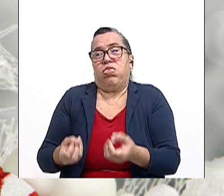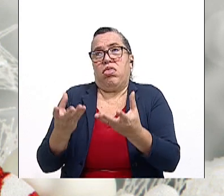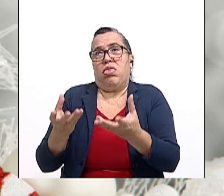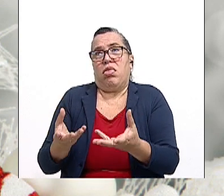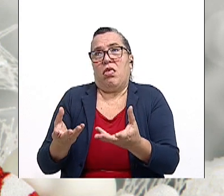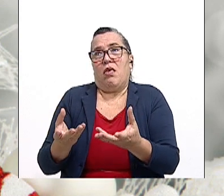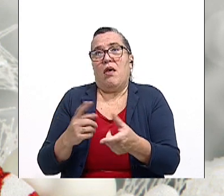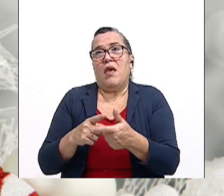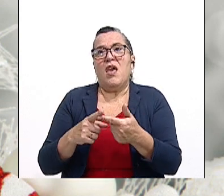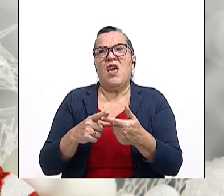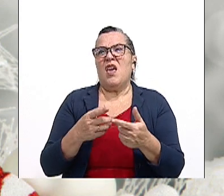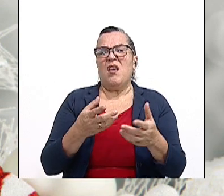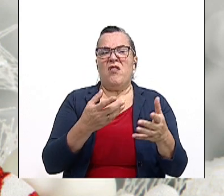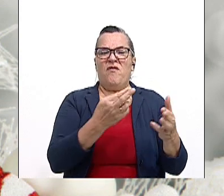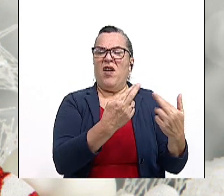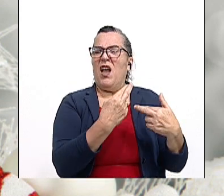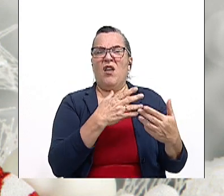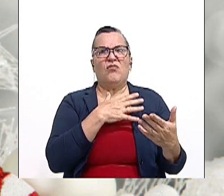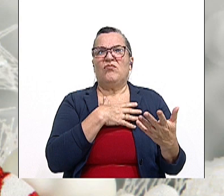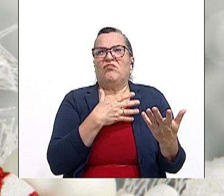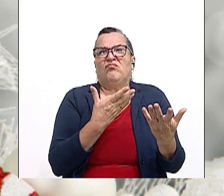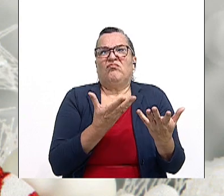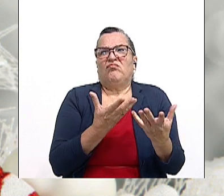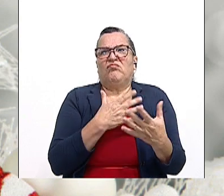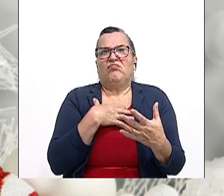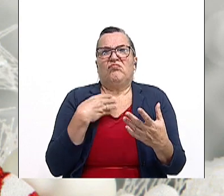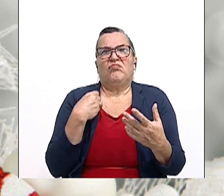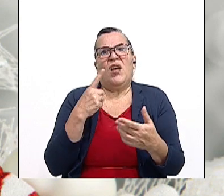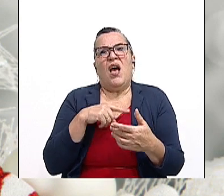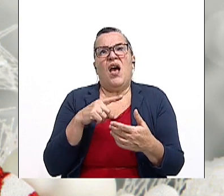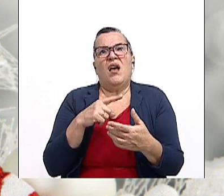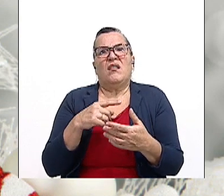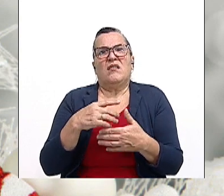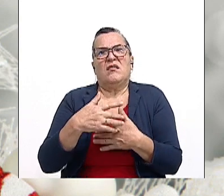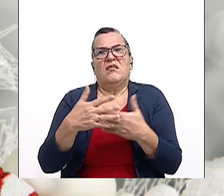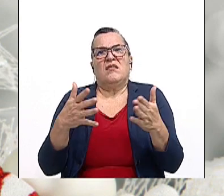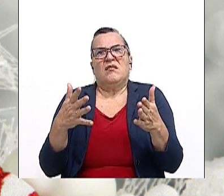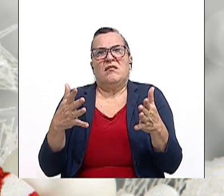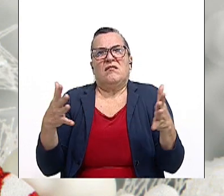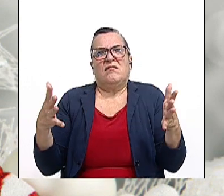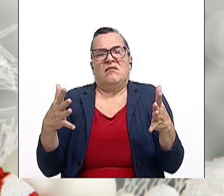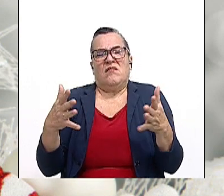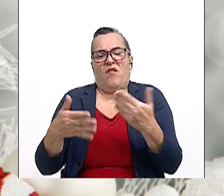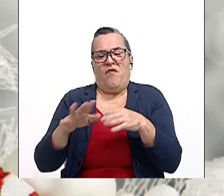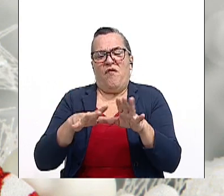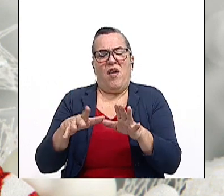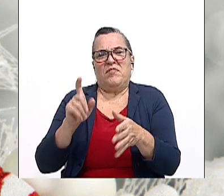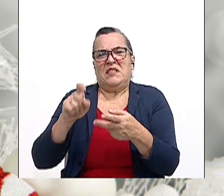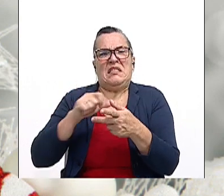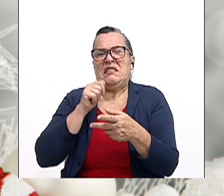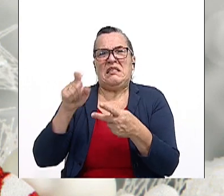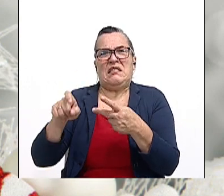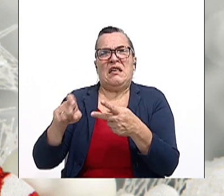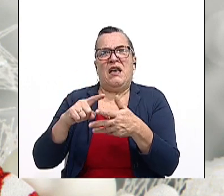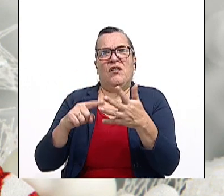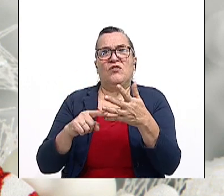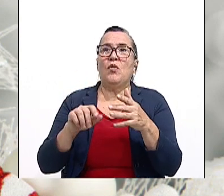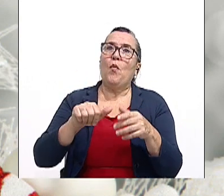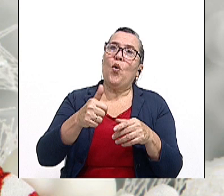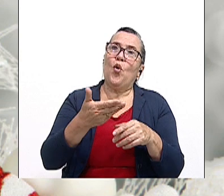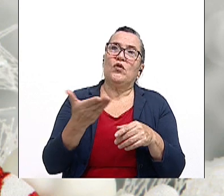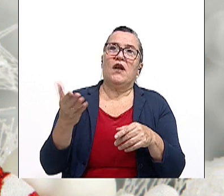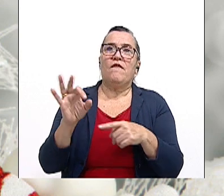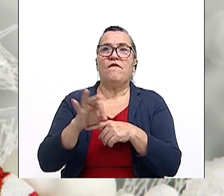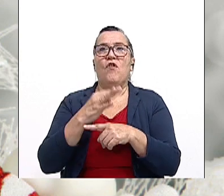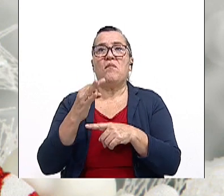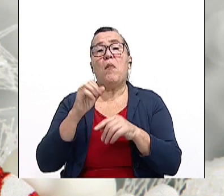presents, and a great deal of unnecessary wraps. On the other hand, minimizing the